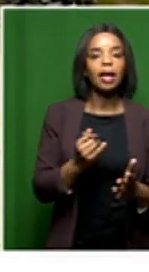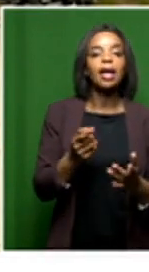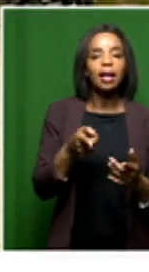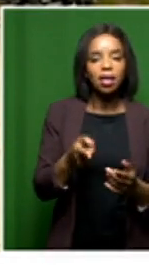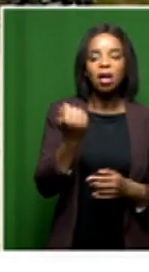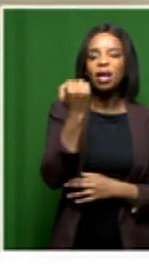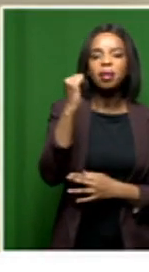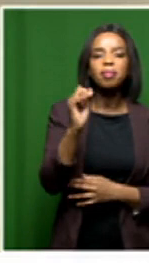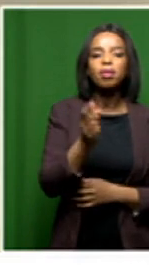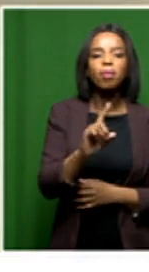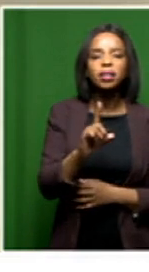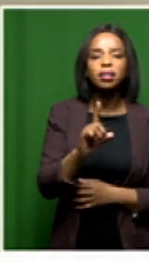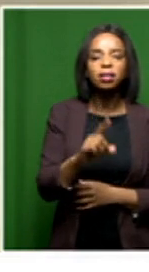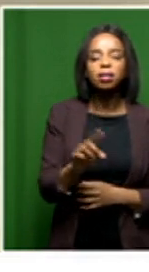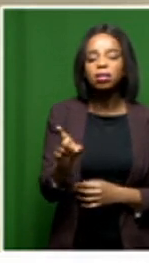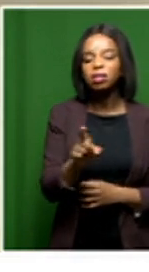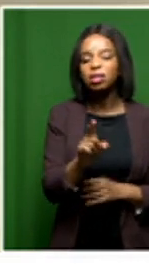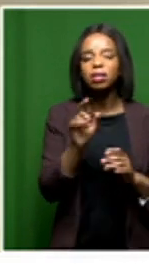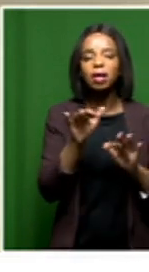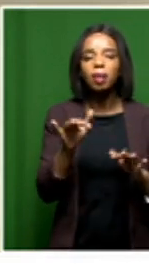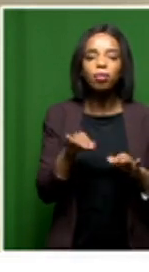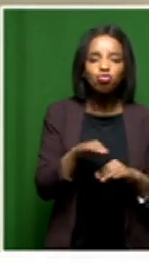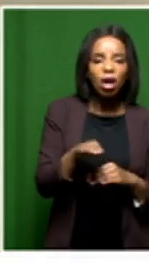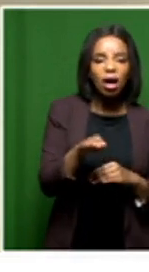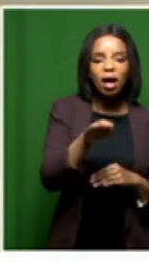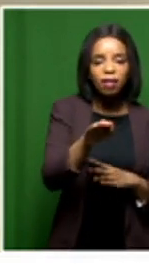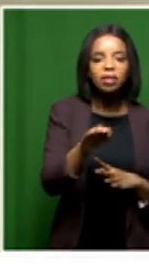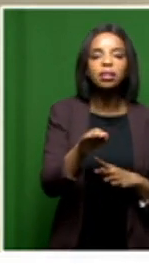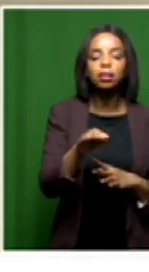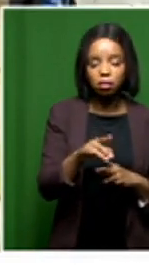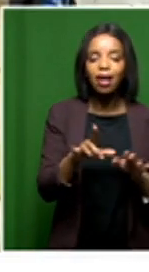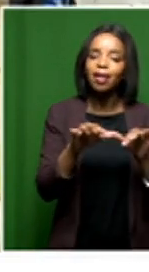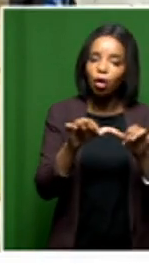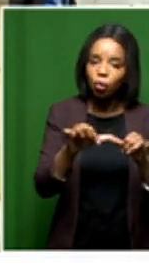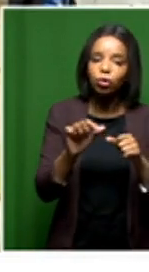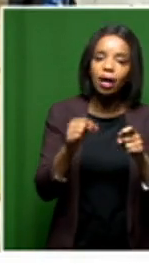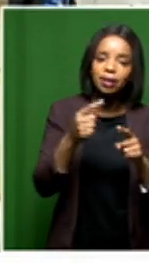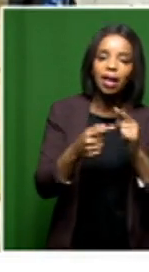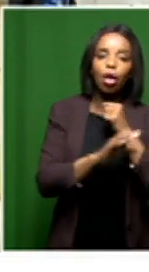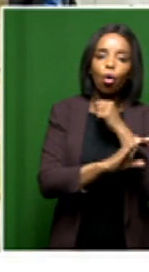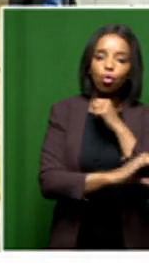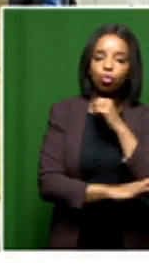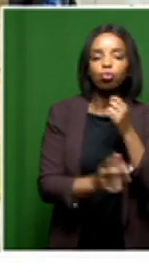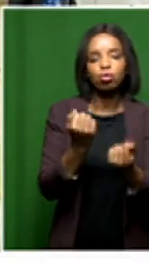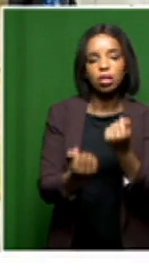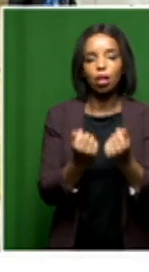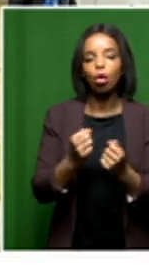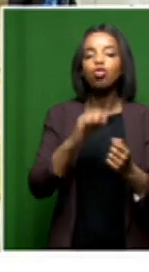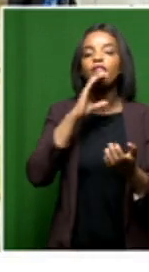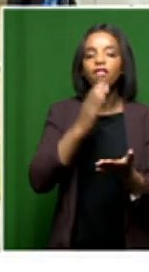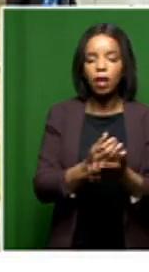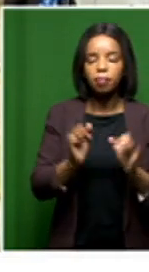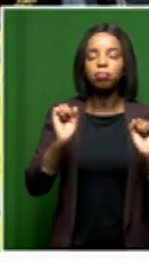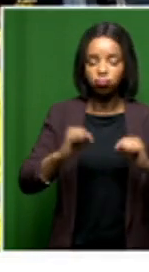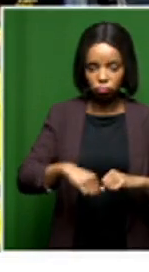fact that the system continues. AARTO continues up until the Constitutional Court confirms that judgment. So that is the message. We didn't want a situation